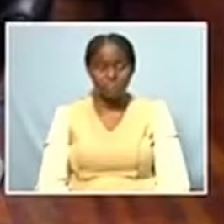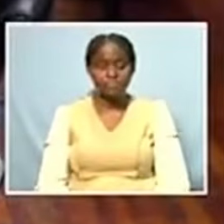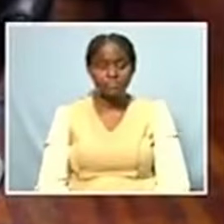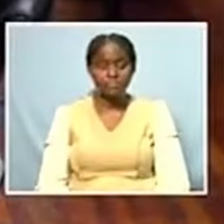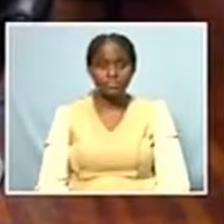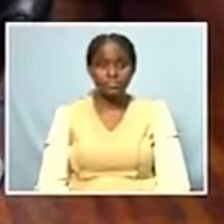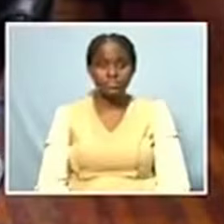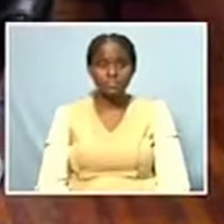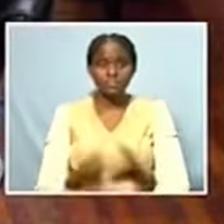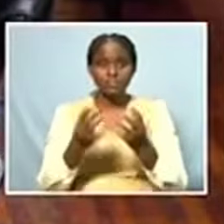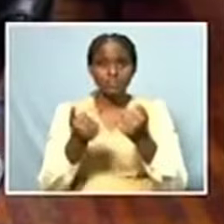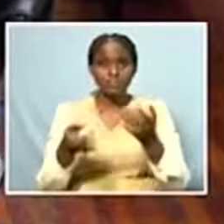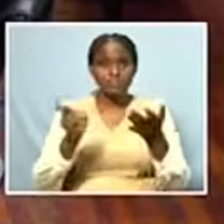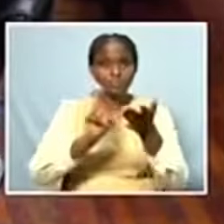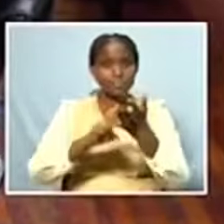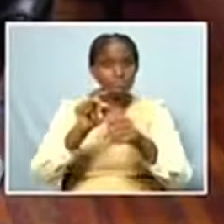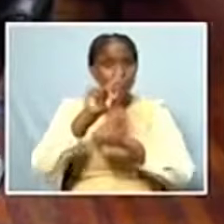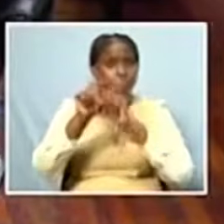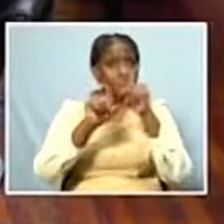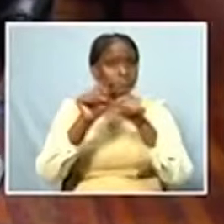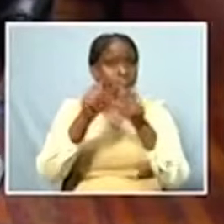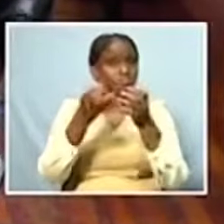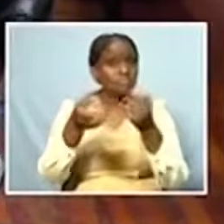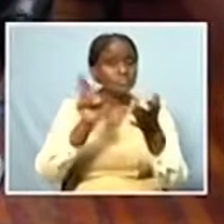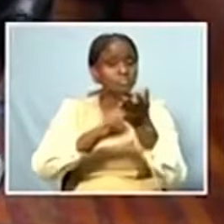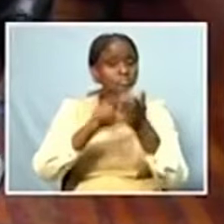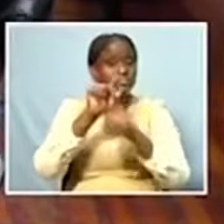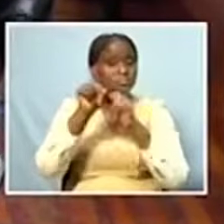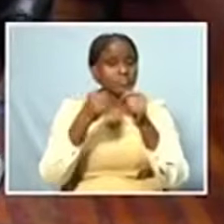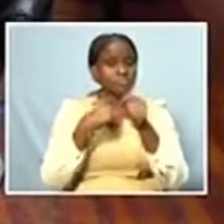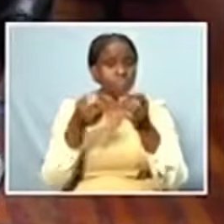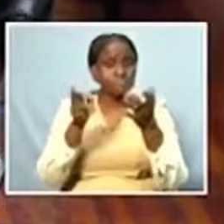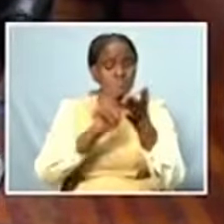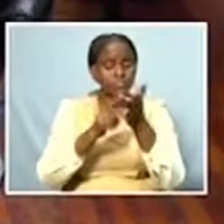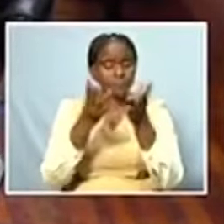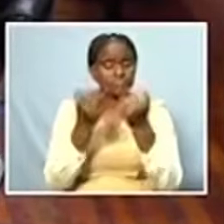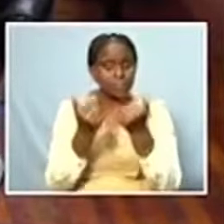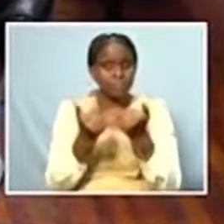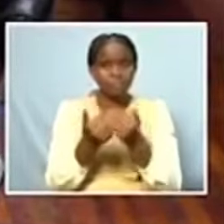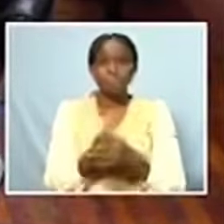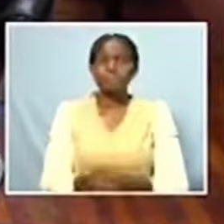You would want the question to be repeated? Yes, I would want it to be repeated.